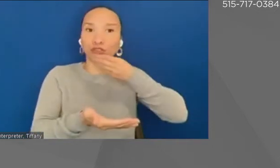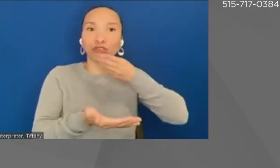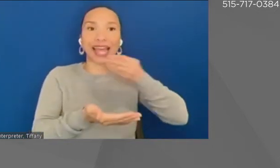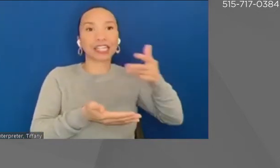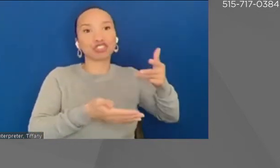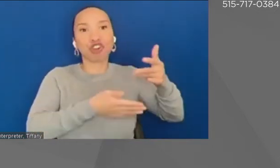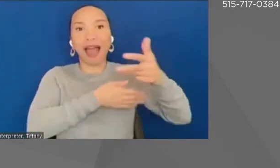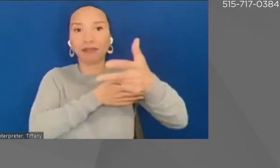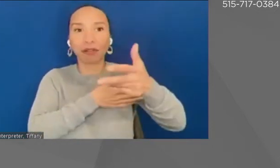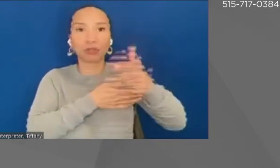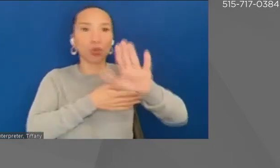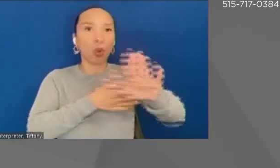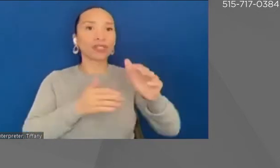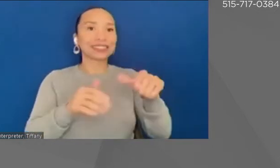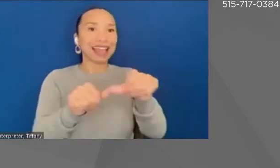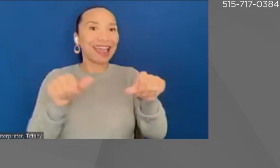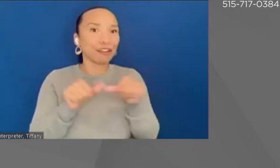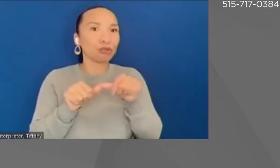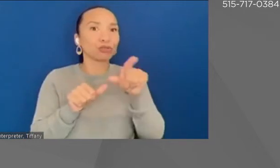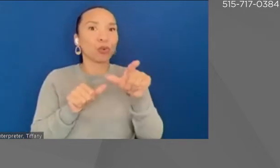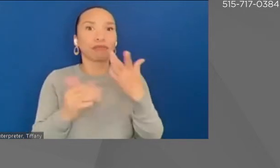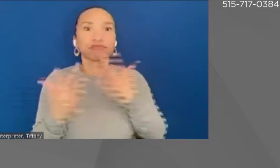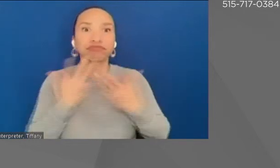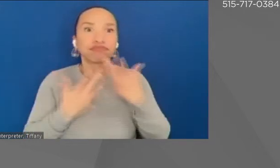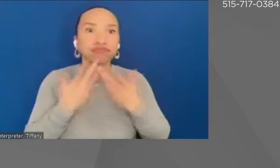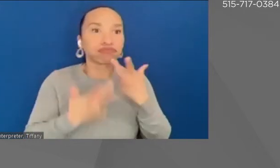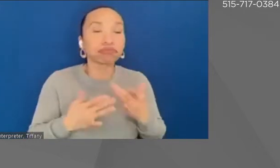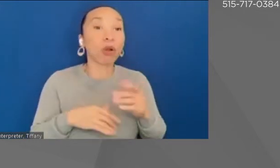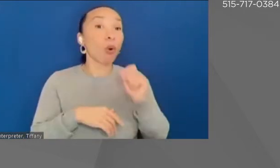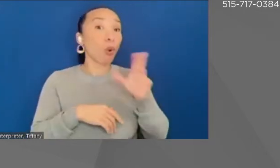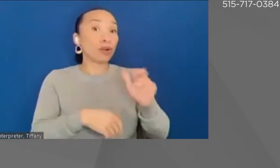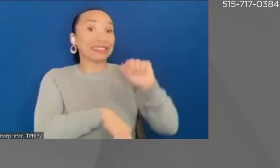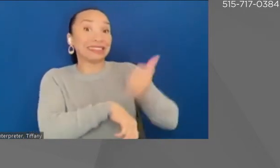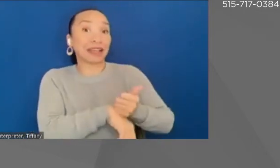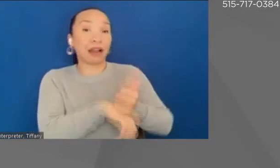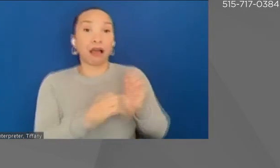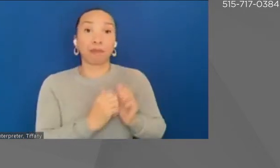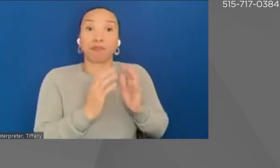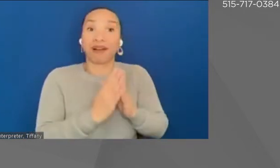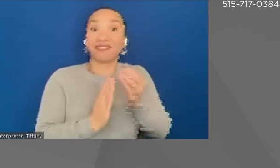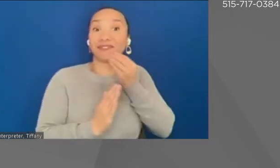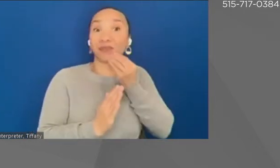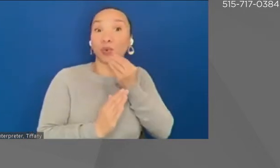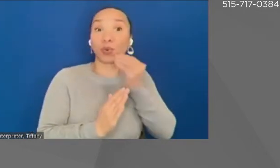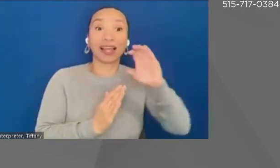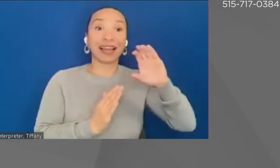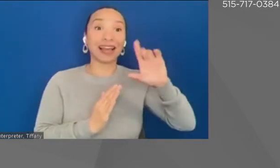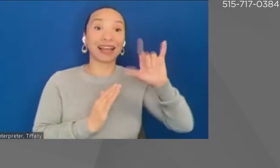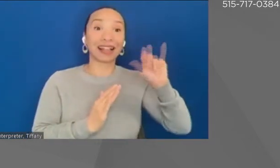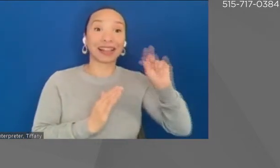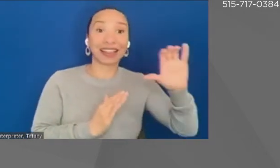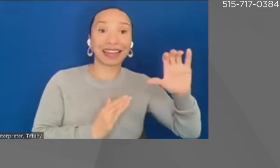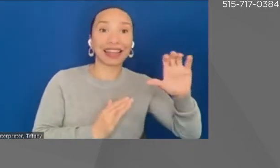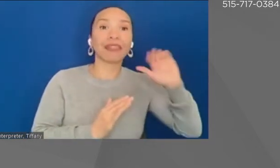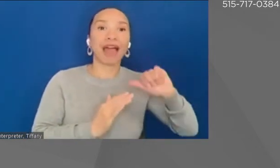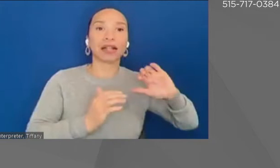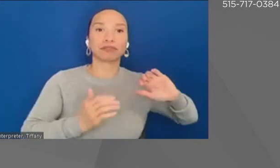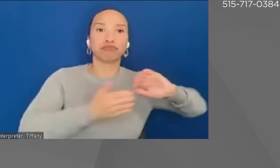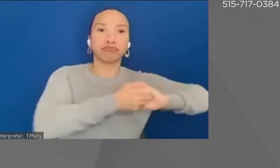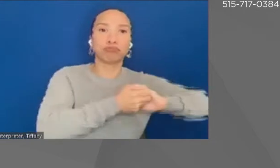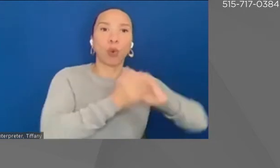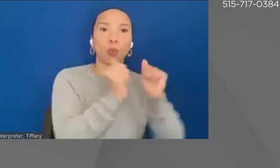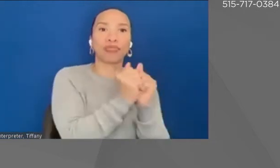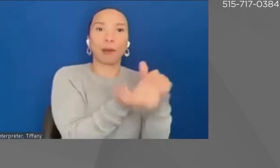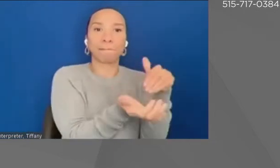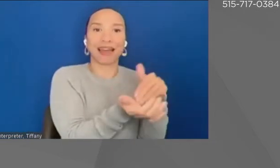an opportunity for a food clinic that's associated with a medical facility that's in these communities? Is